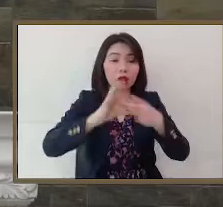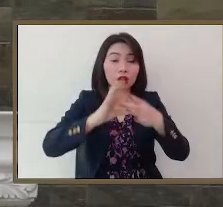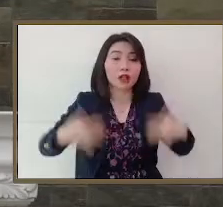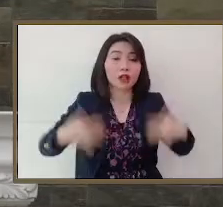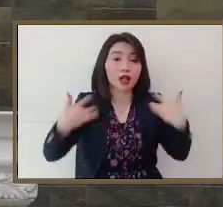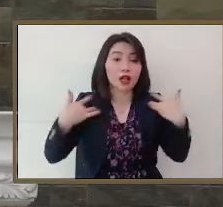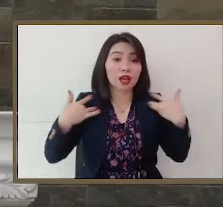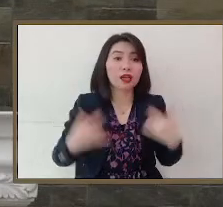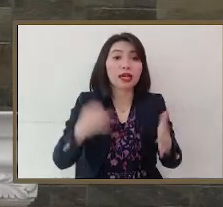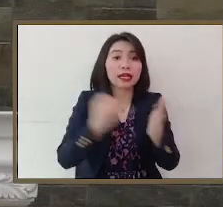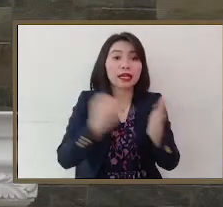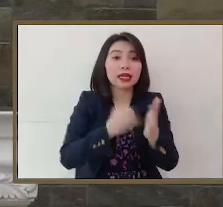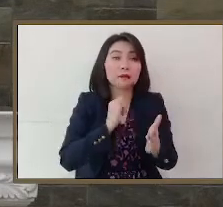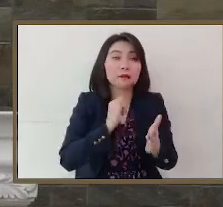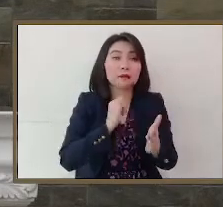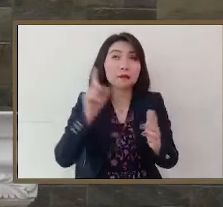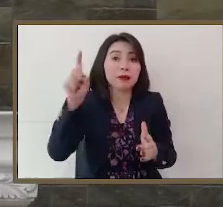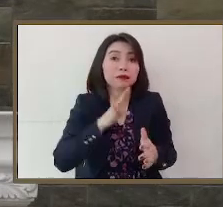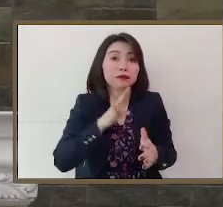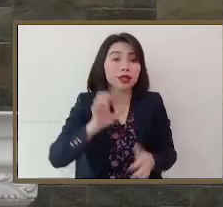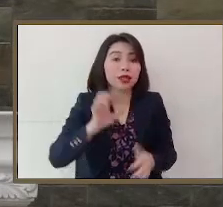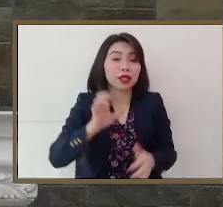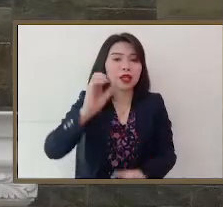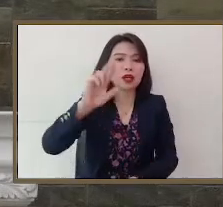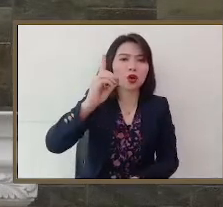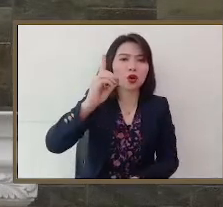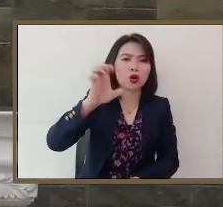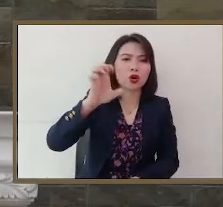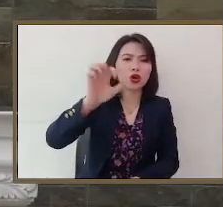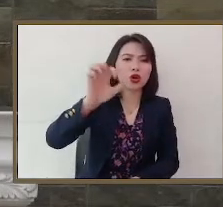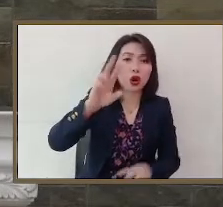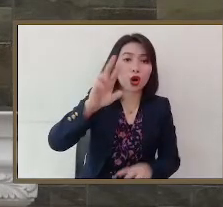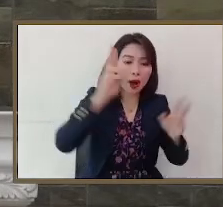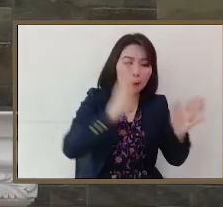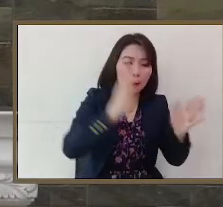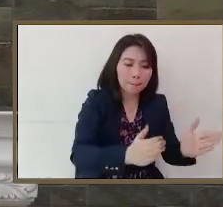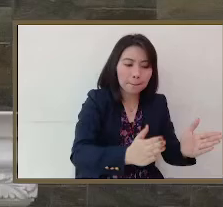Panginoon. Yes, now, don't miss this. You've got to get this.